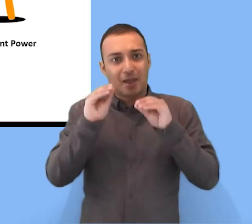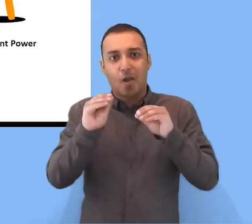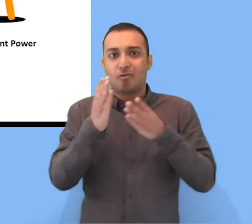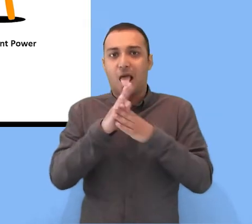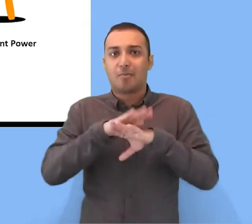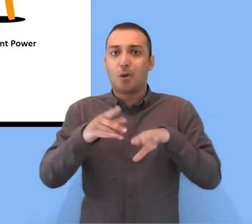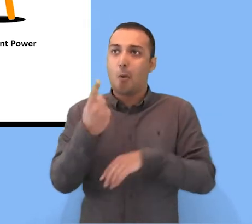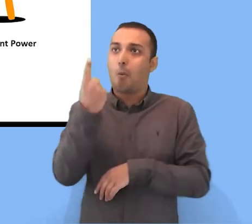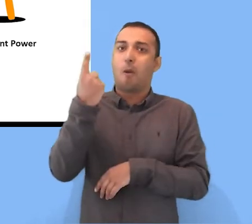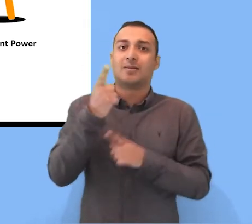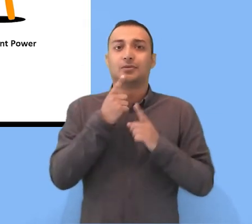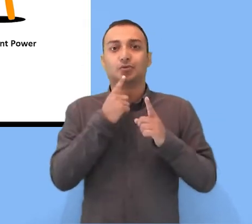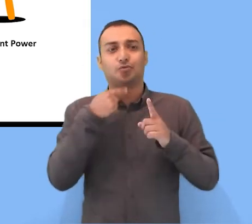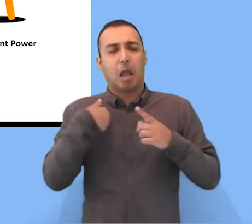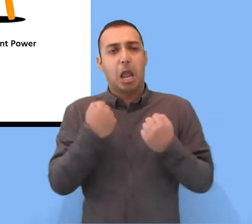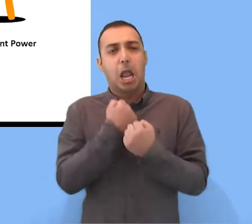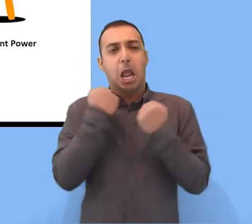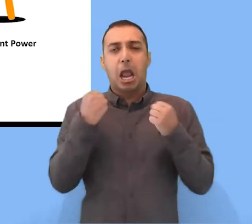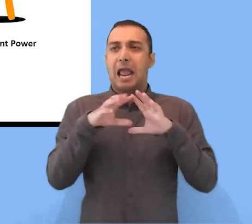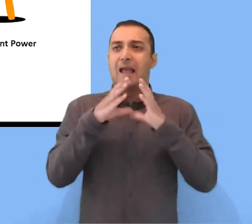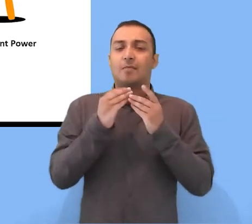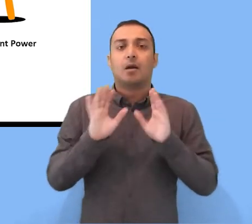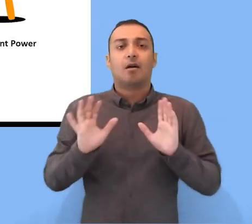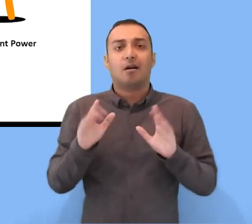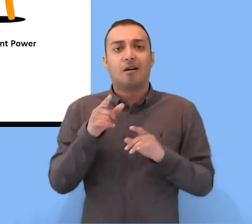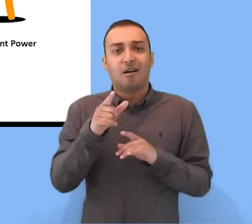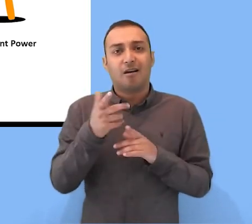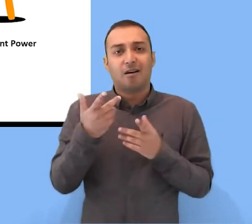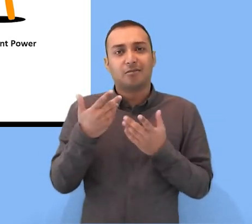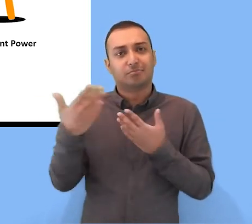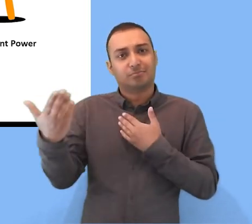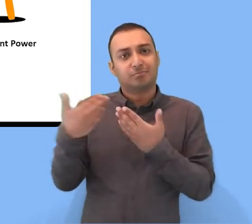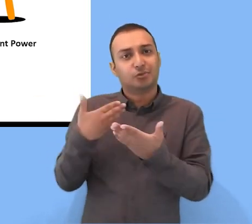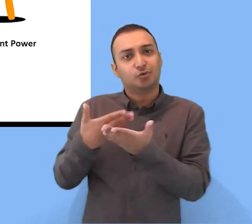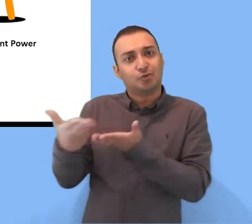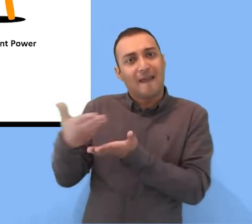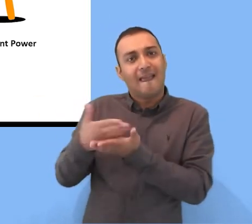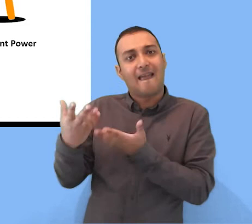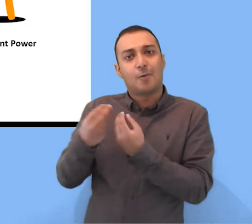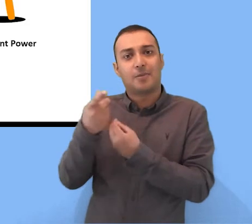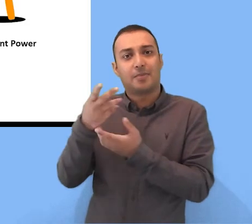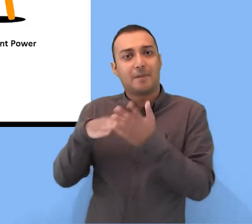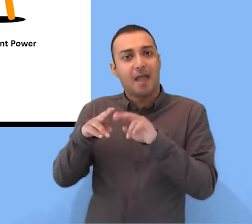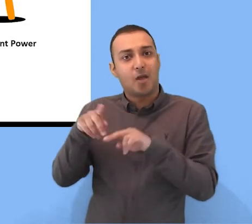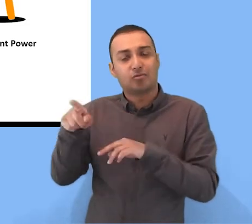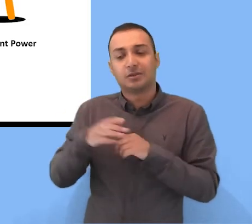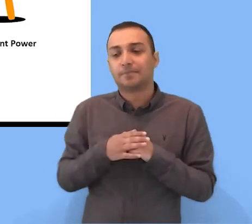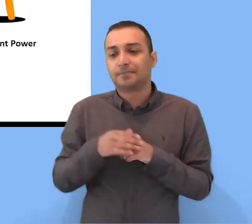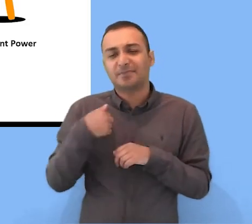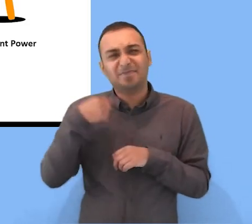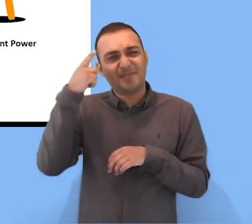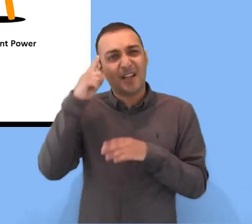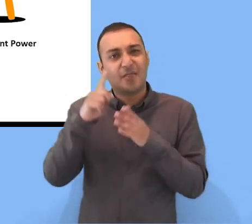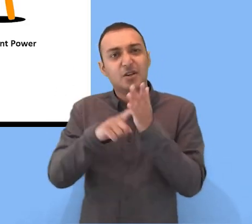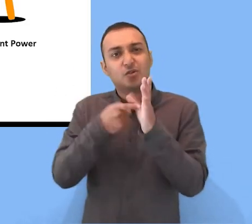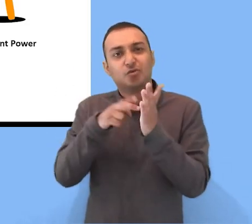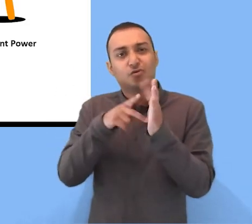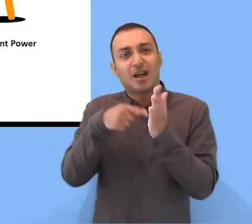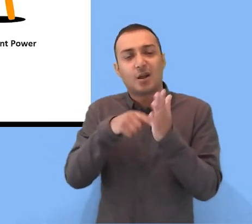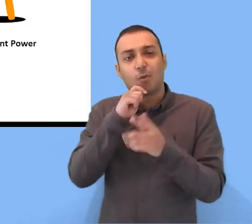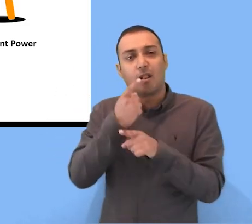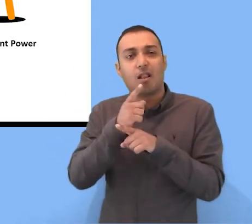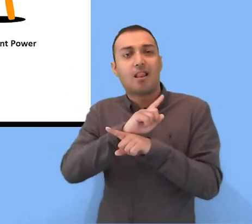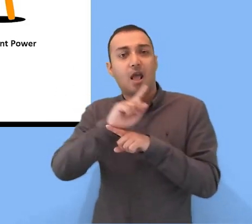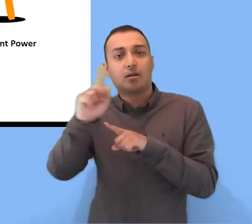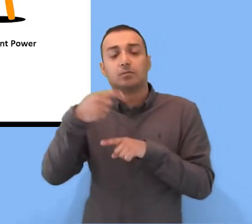Finally, I think, again, I'm sure Janet will talk about this later, but we know that lots of schools and lots of